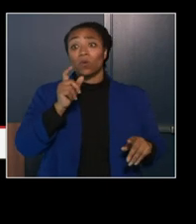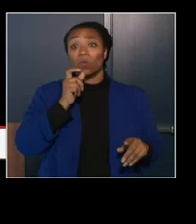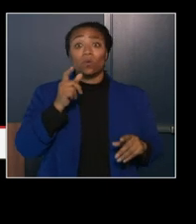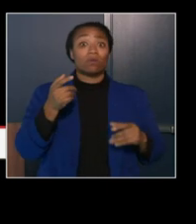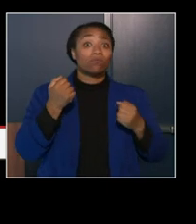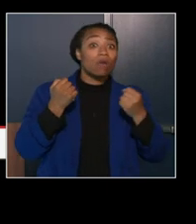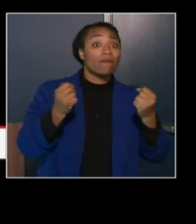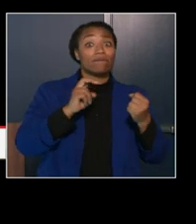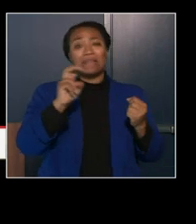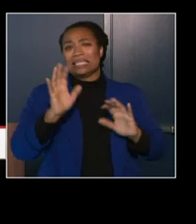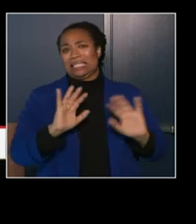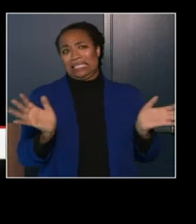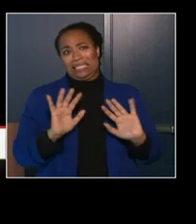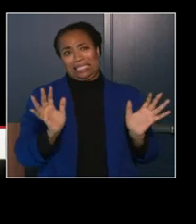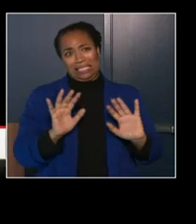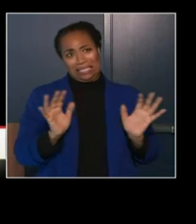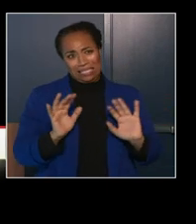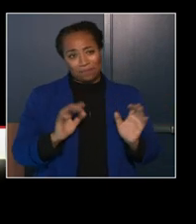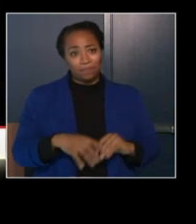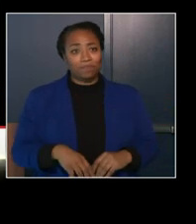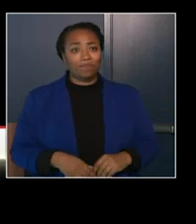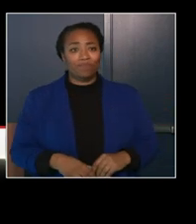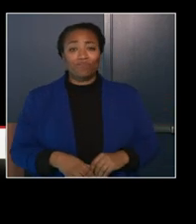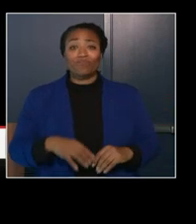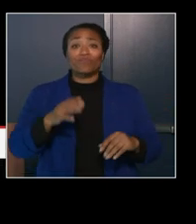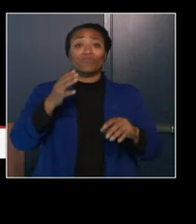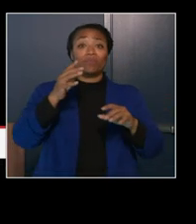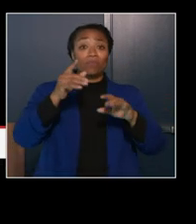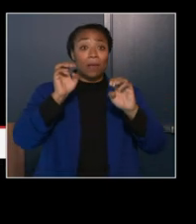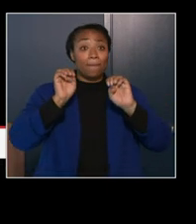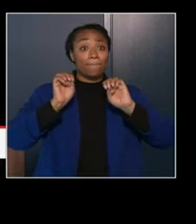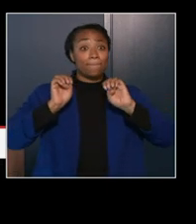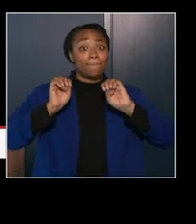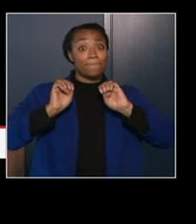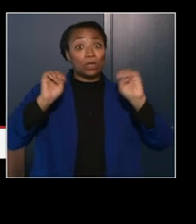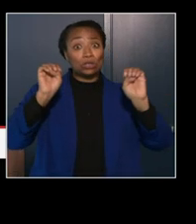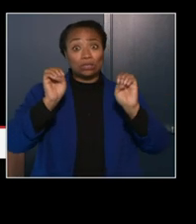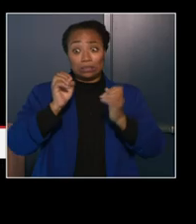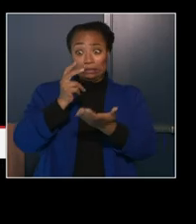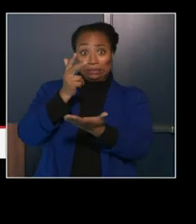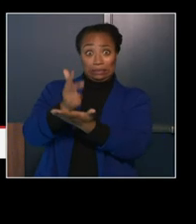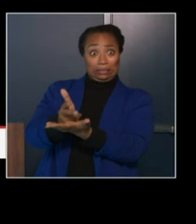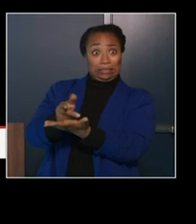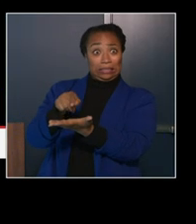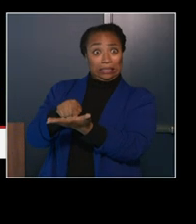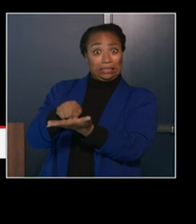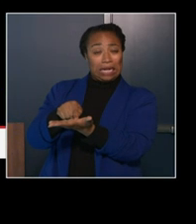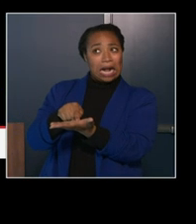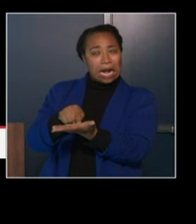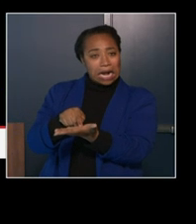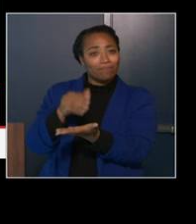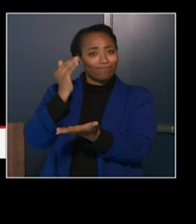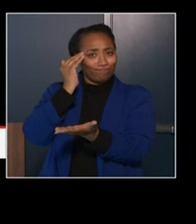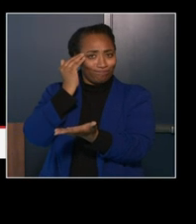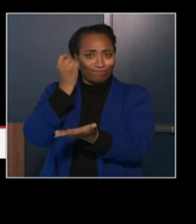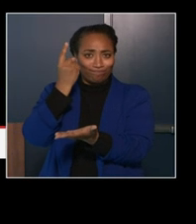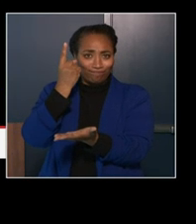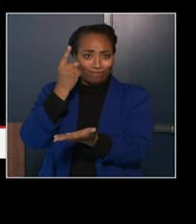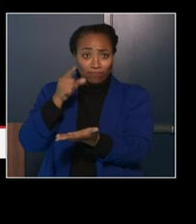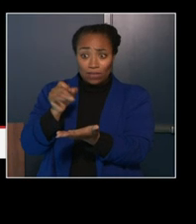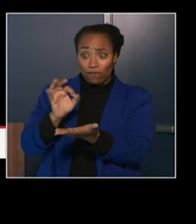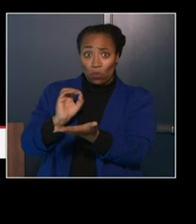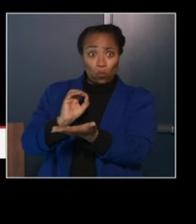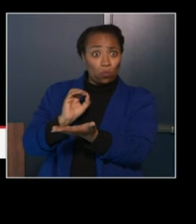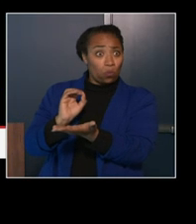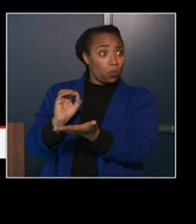emergency no parking, we do not plan to tow your vehicle out of your community if at all possible. Our